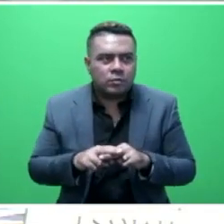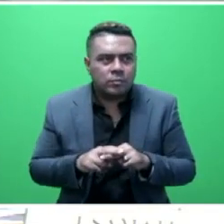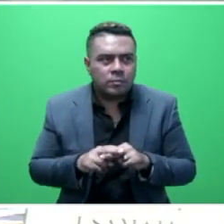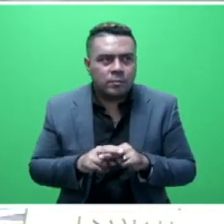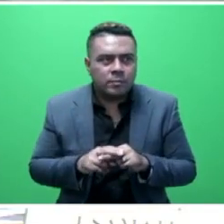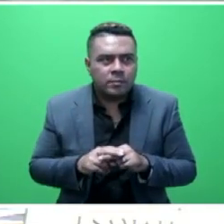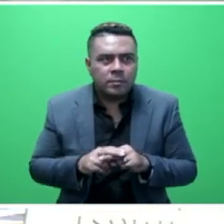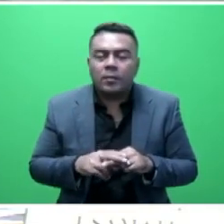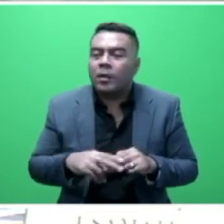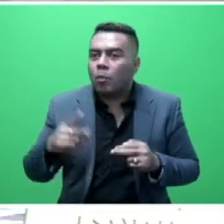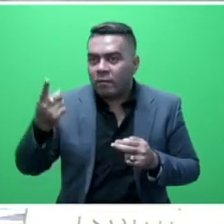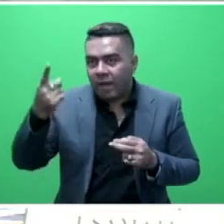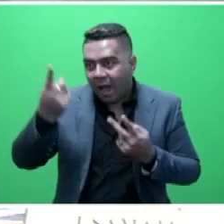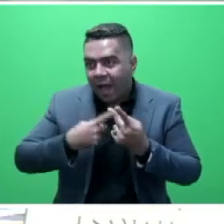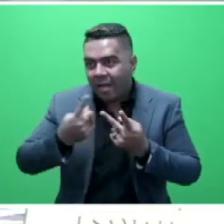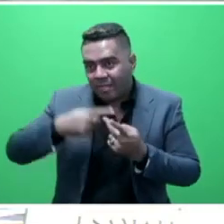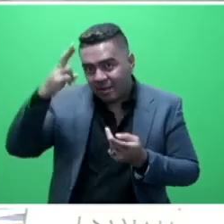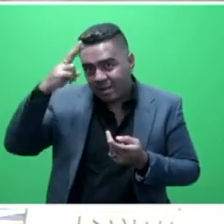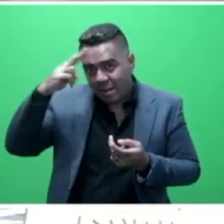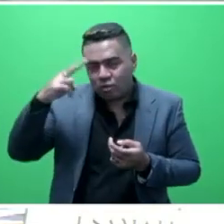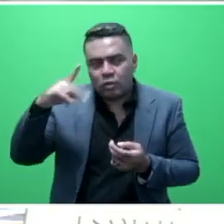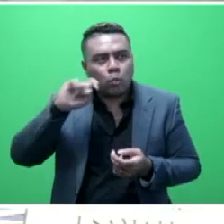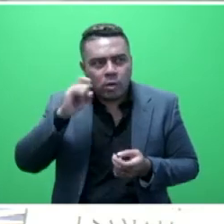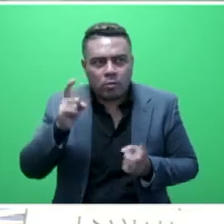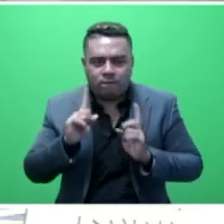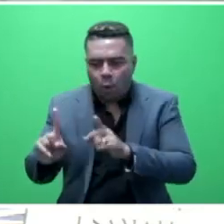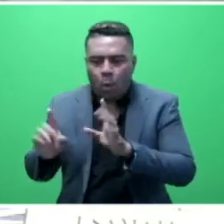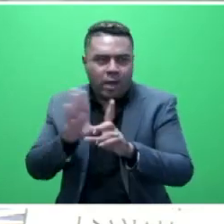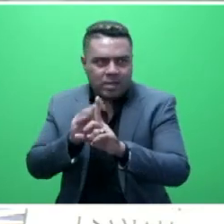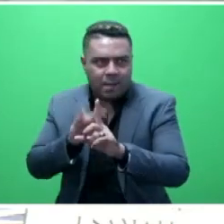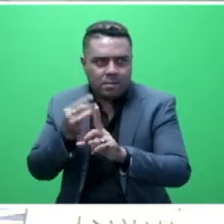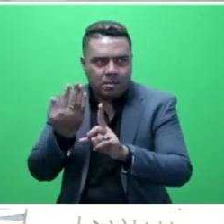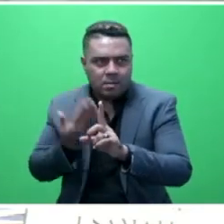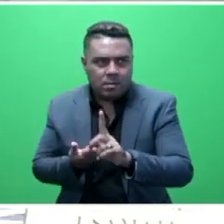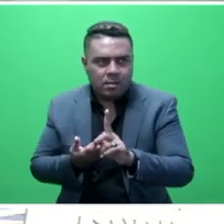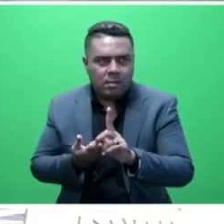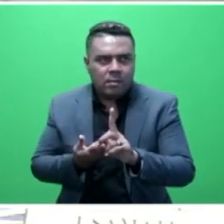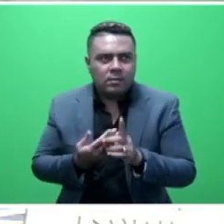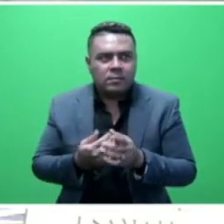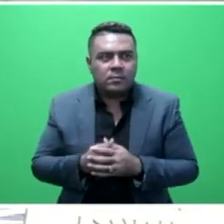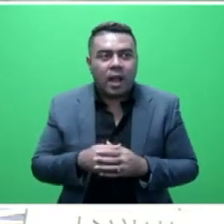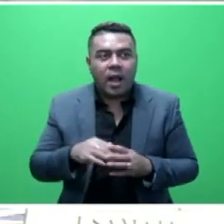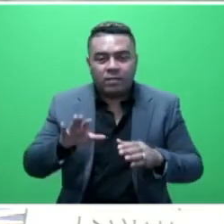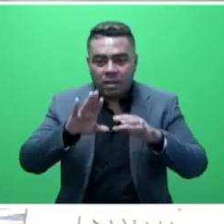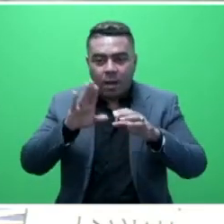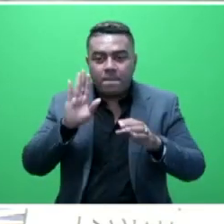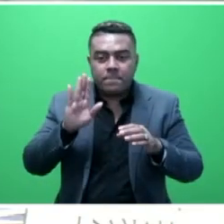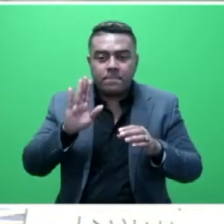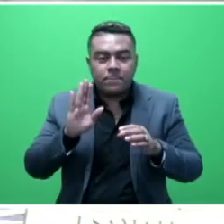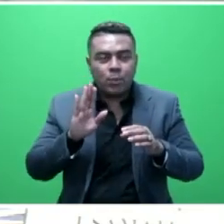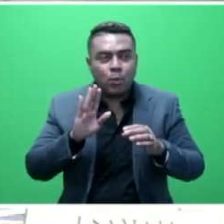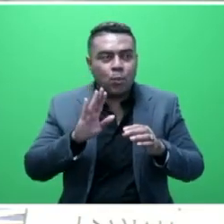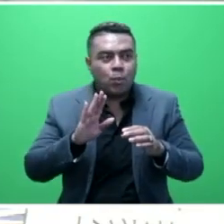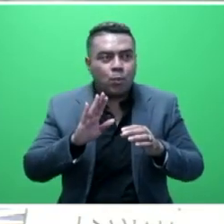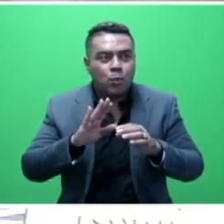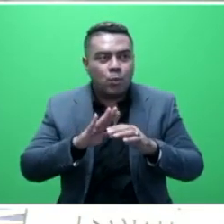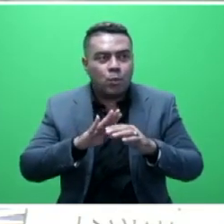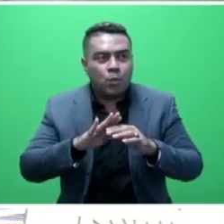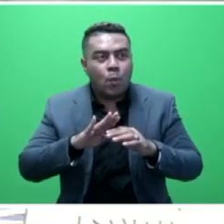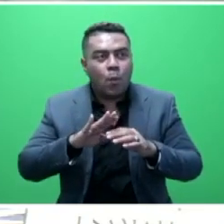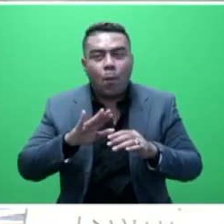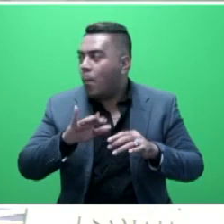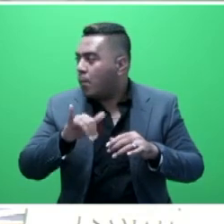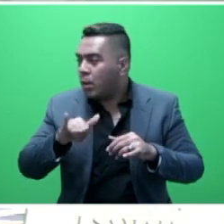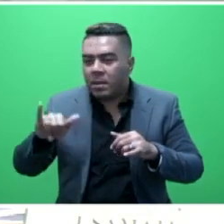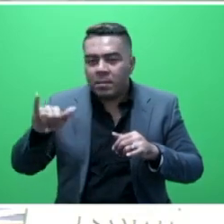that we hope other nations will follow. After taking the first step with the Bula bubble, we are in trilateral discussions to